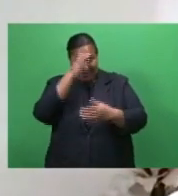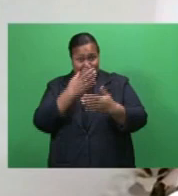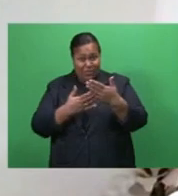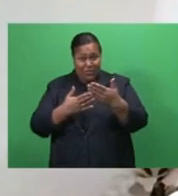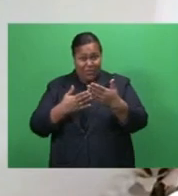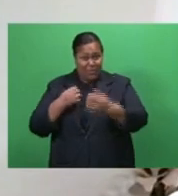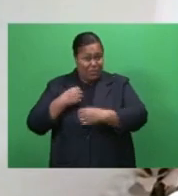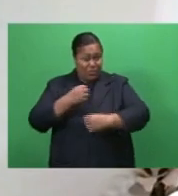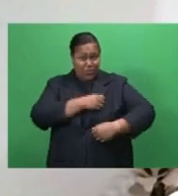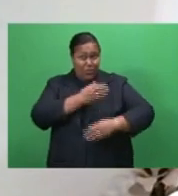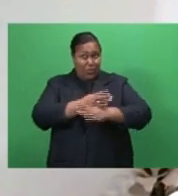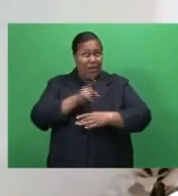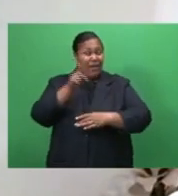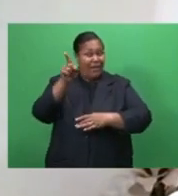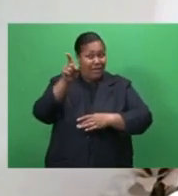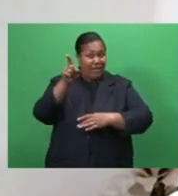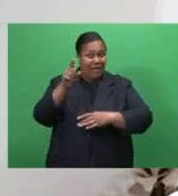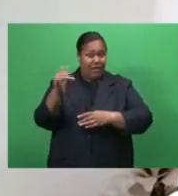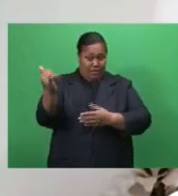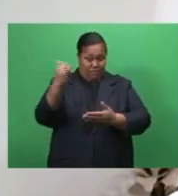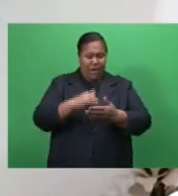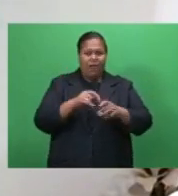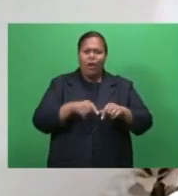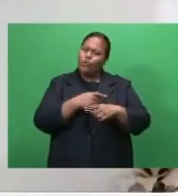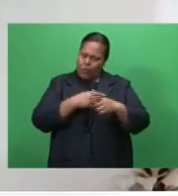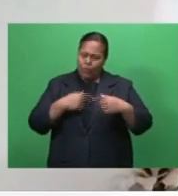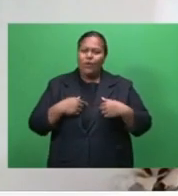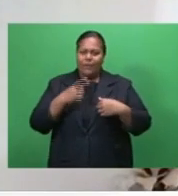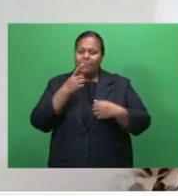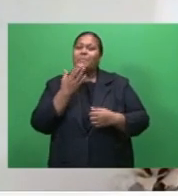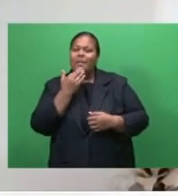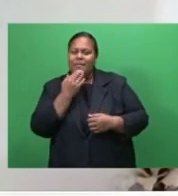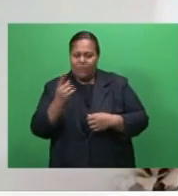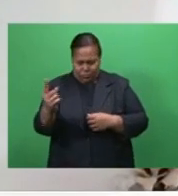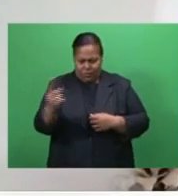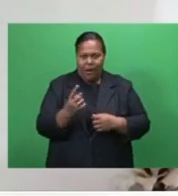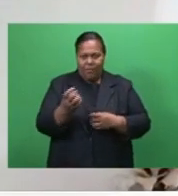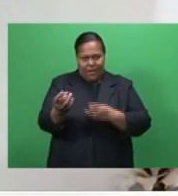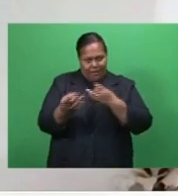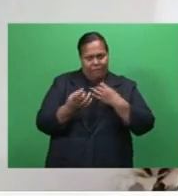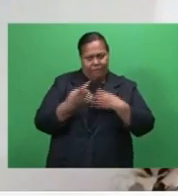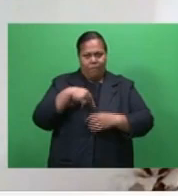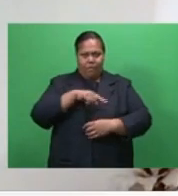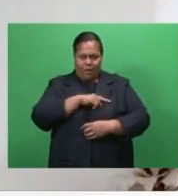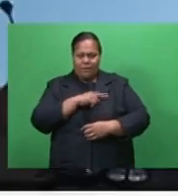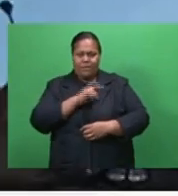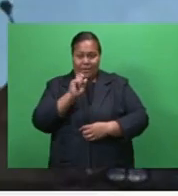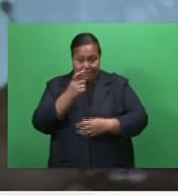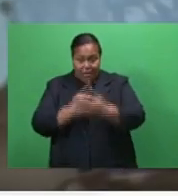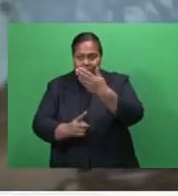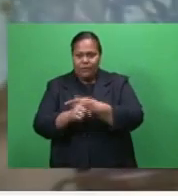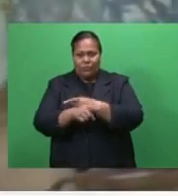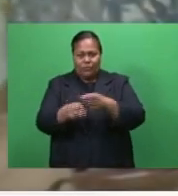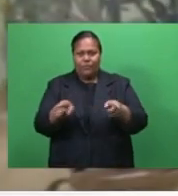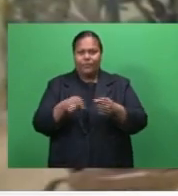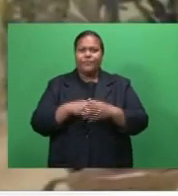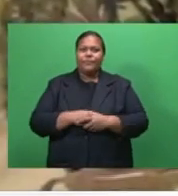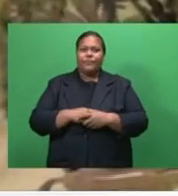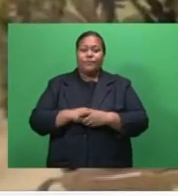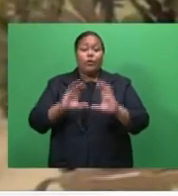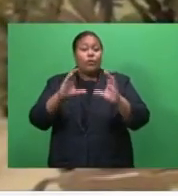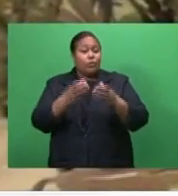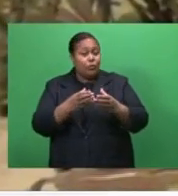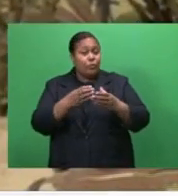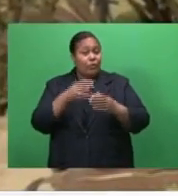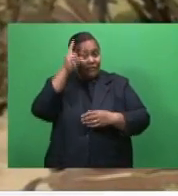for justice, and we are challenging the system that had failed them. The group of Fijian soldiers